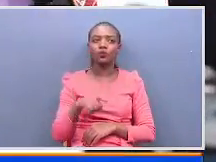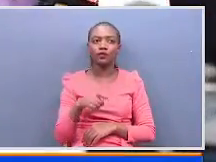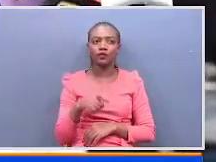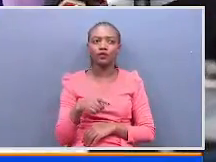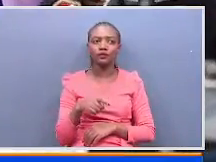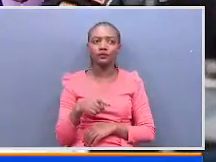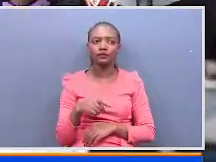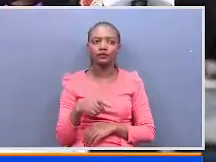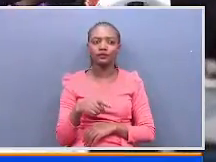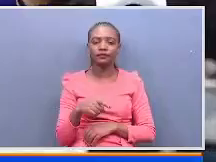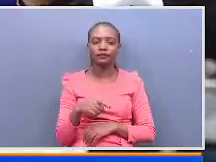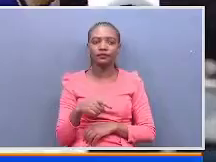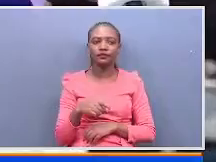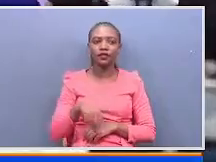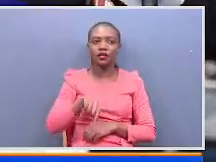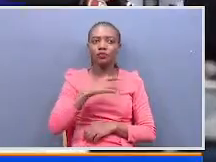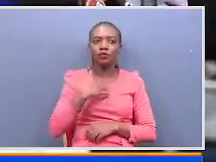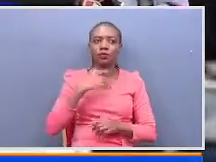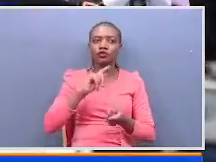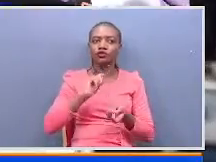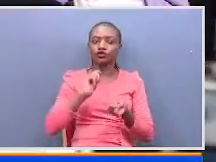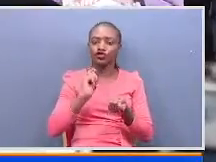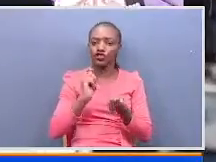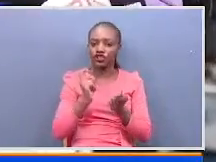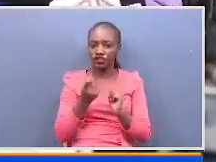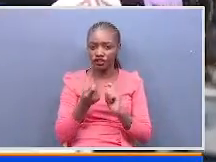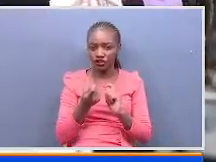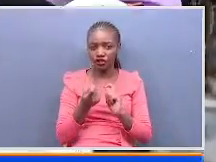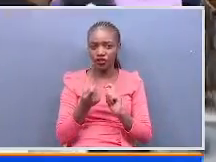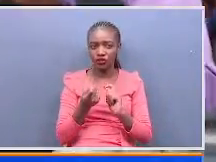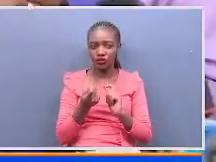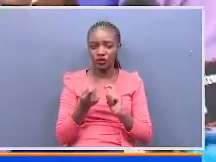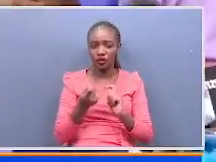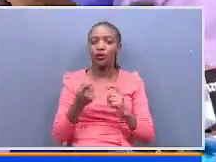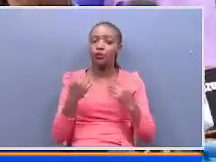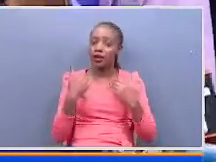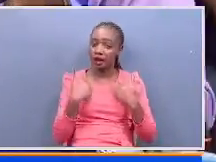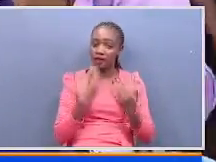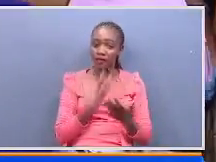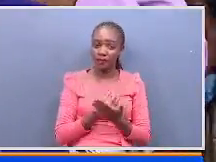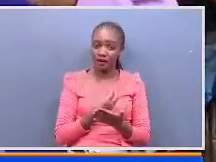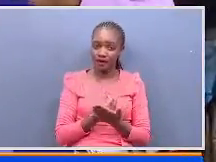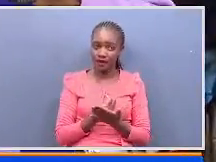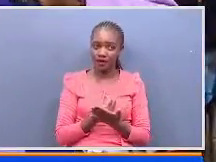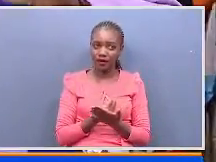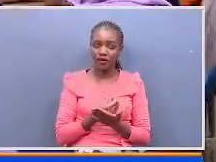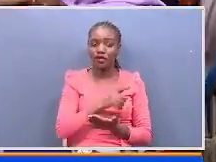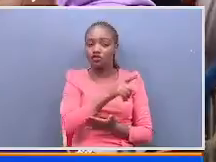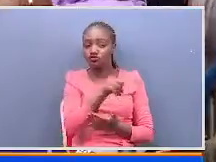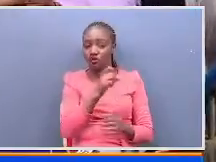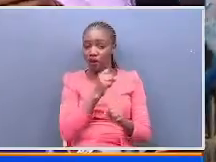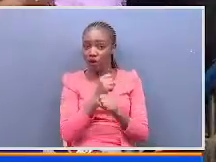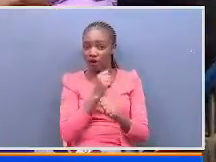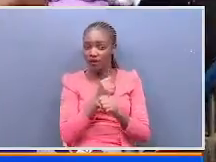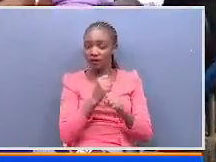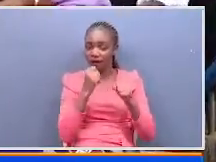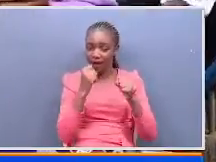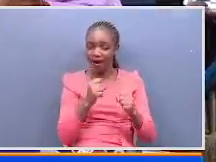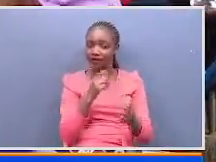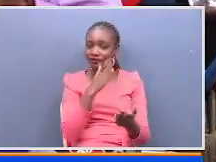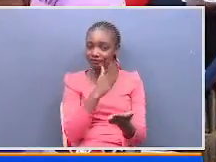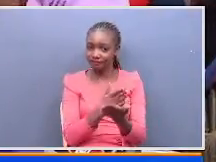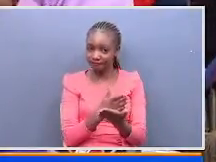iko, tunakuja kubadilisha. Tuko na pesa. Sijini mnafanya kazi kwa nguvu hapa